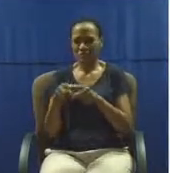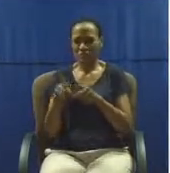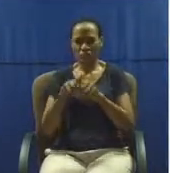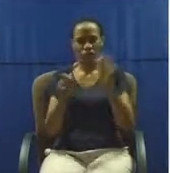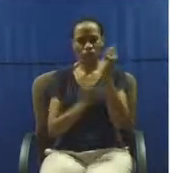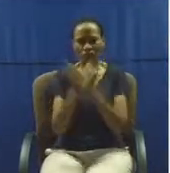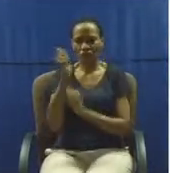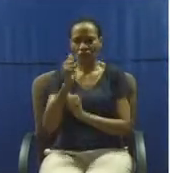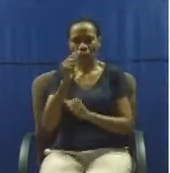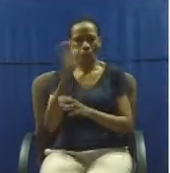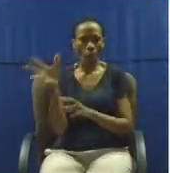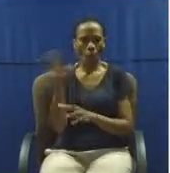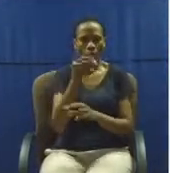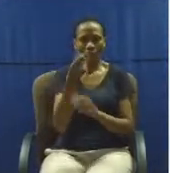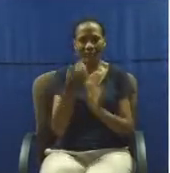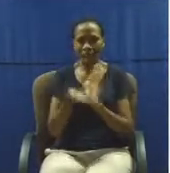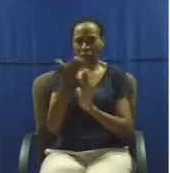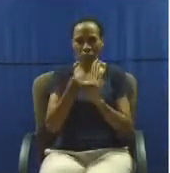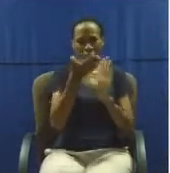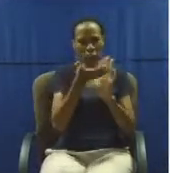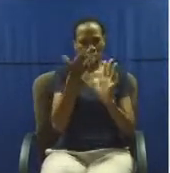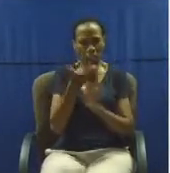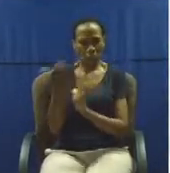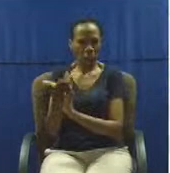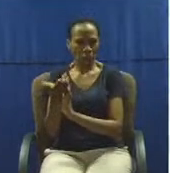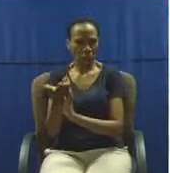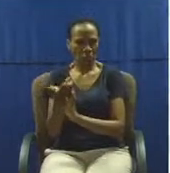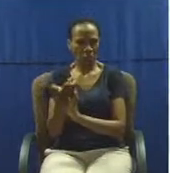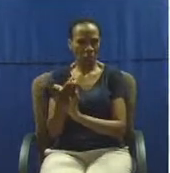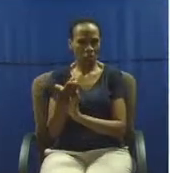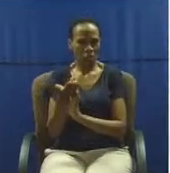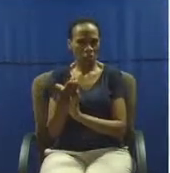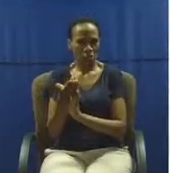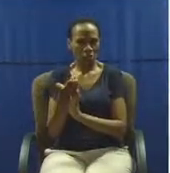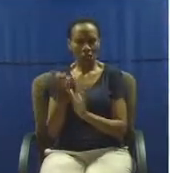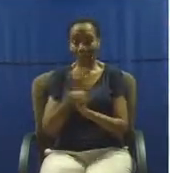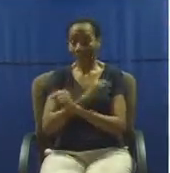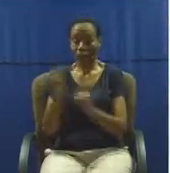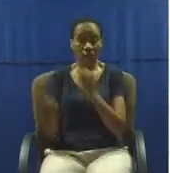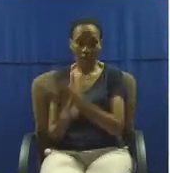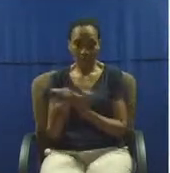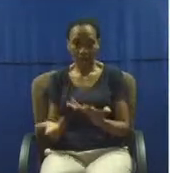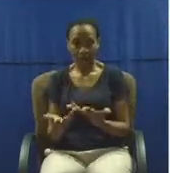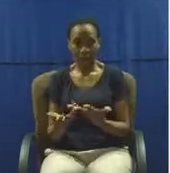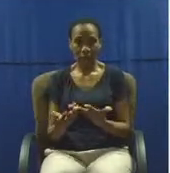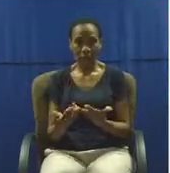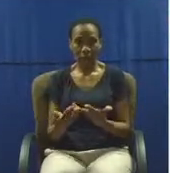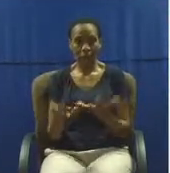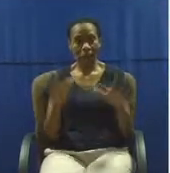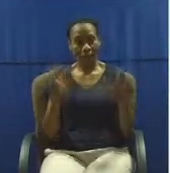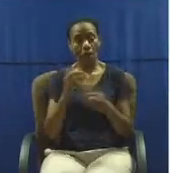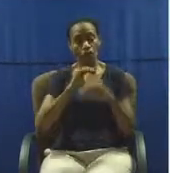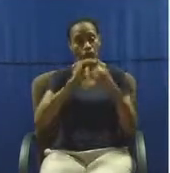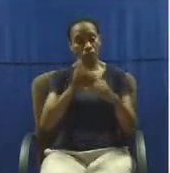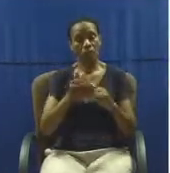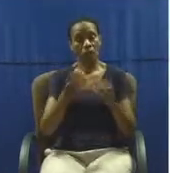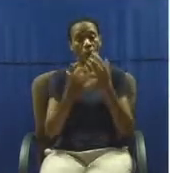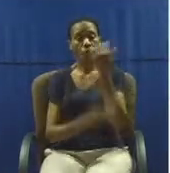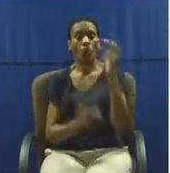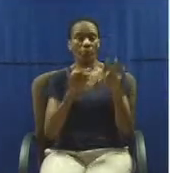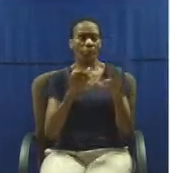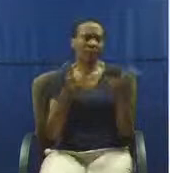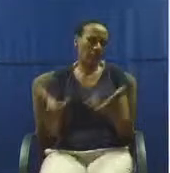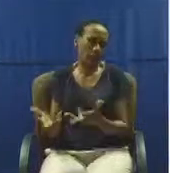will very negatively affect the very poor and marginalized South Africans? Thank you.